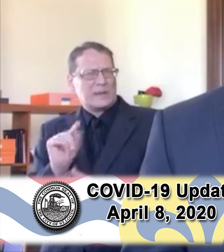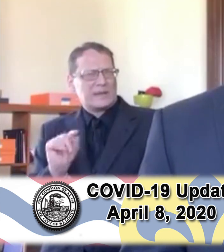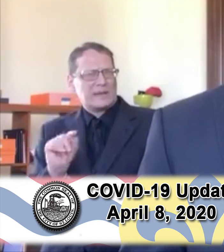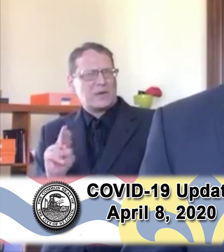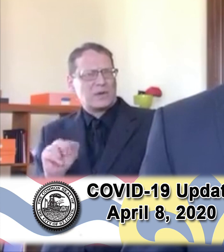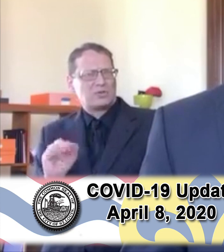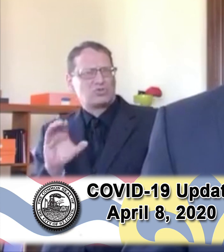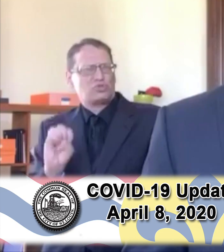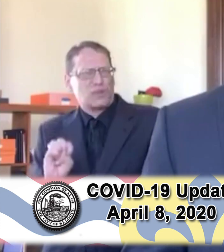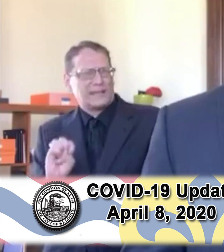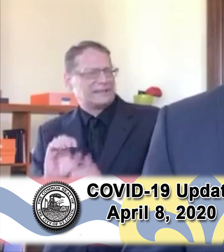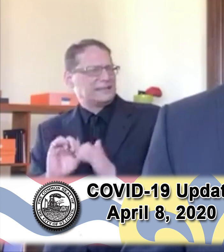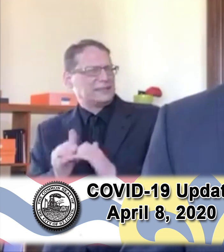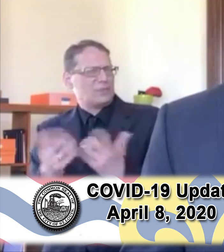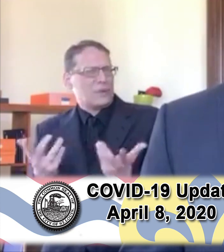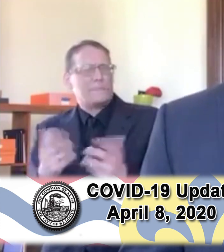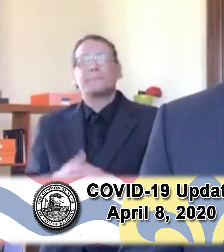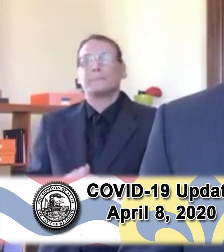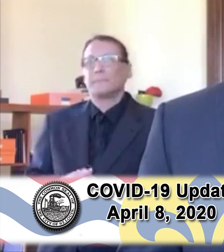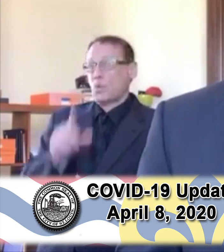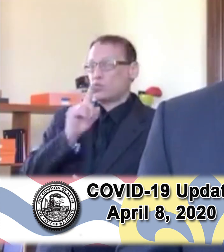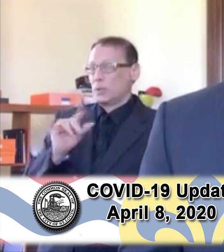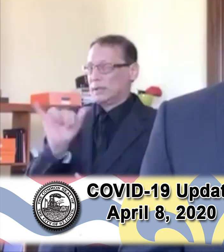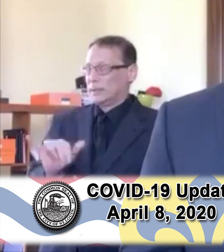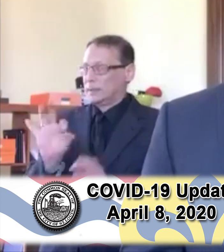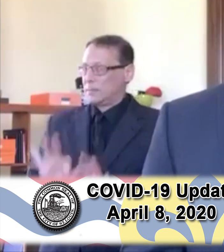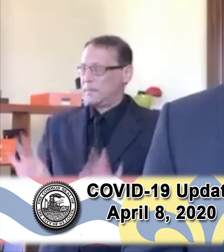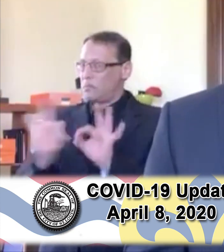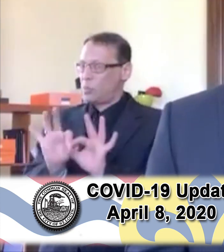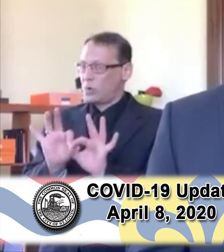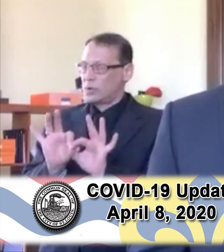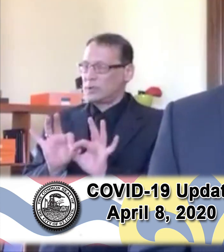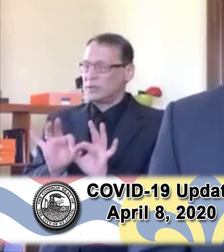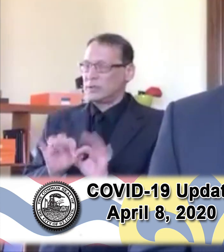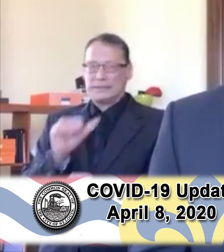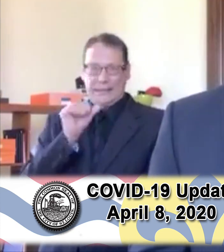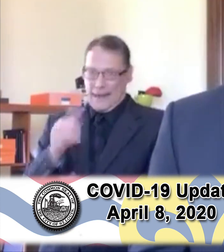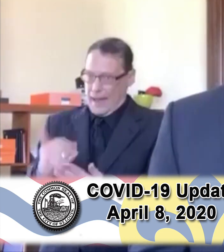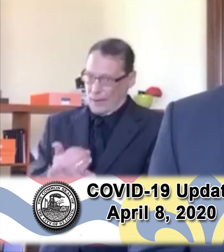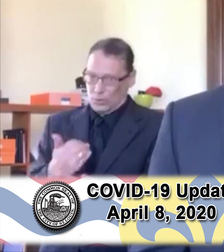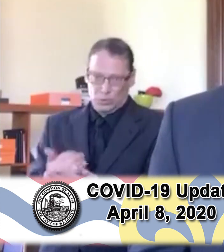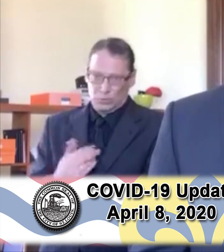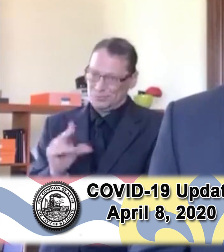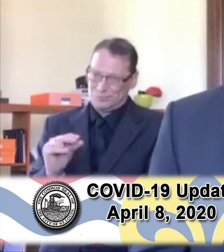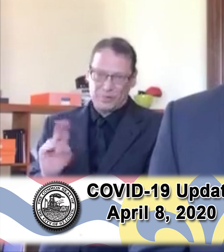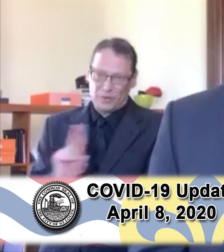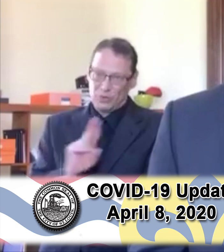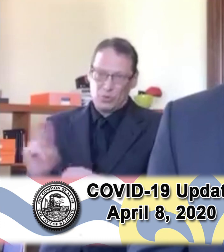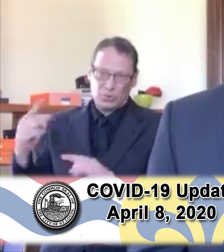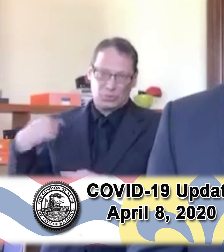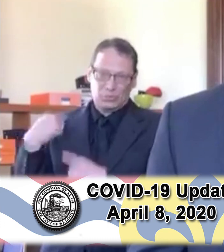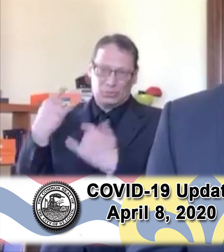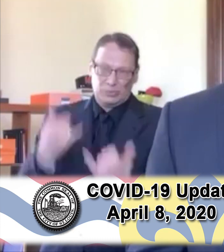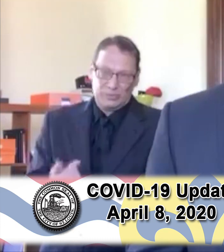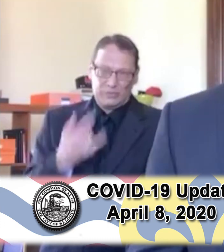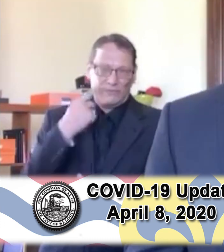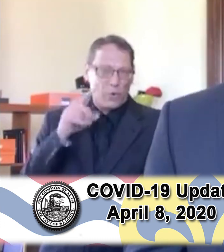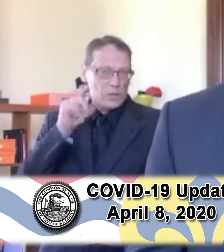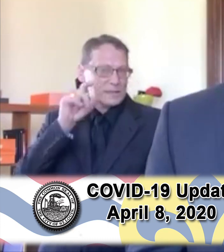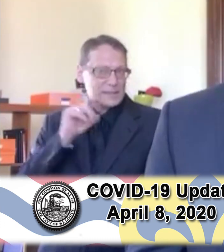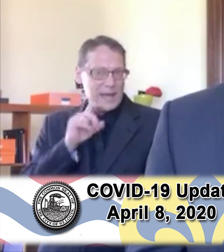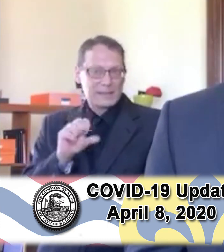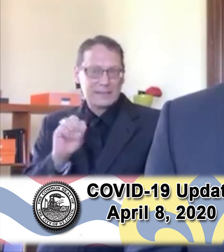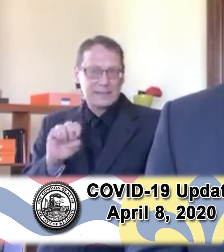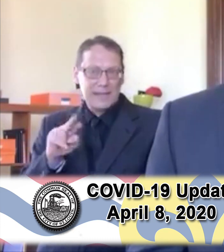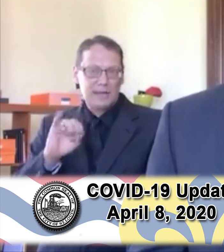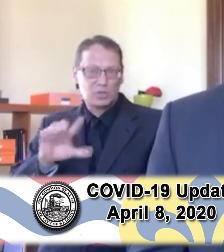individuals? Absolutely. Contact tracing is really important. This is not a new tool that we're using. We use it for sexually transmitted infections and other diseases such